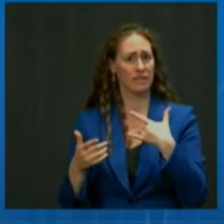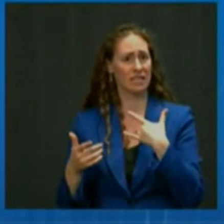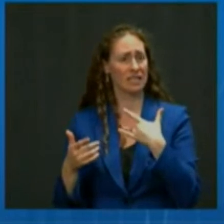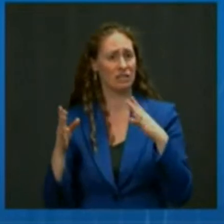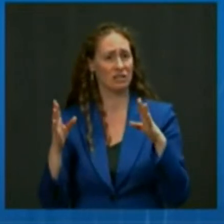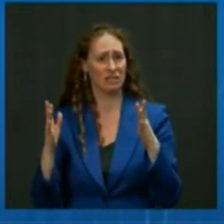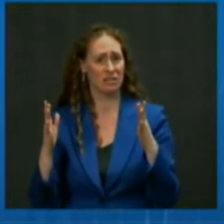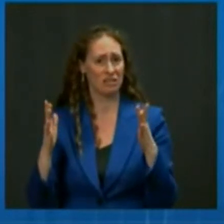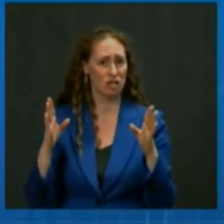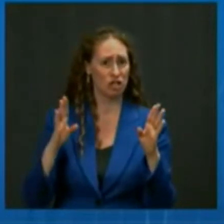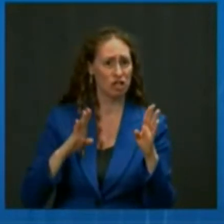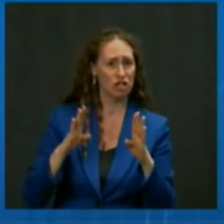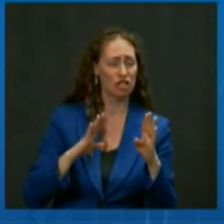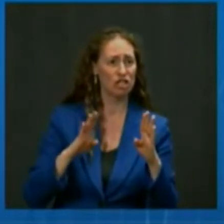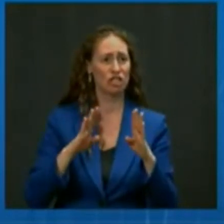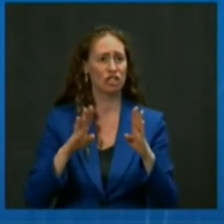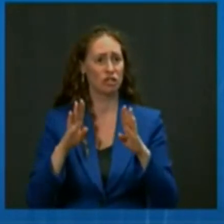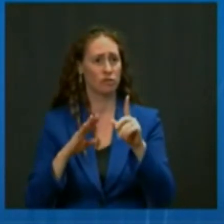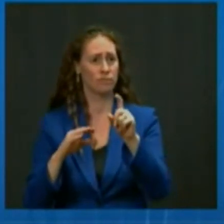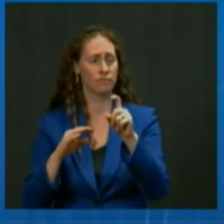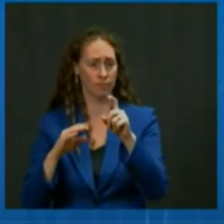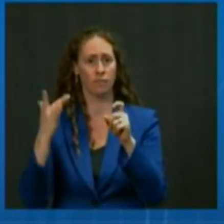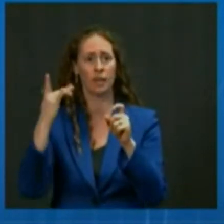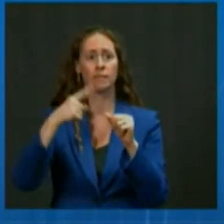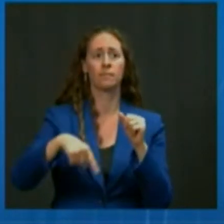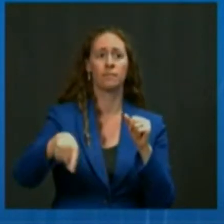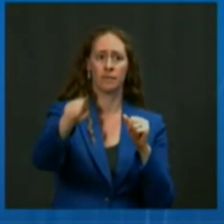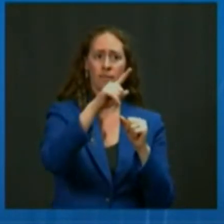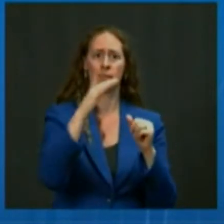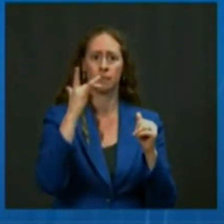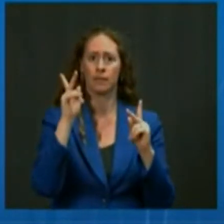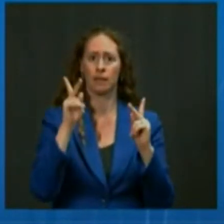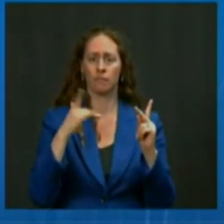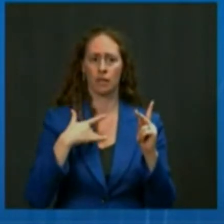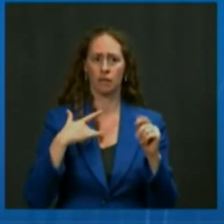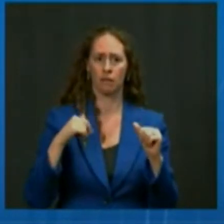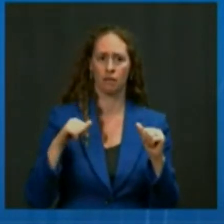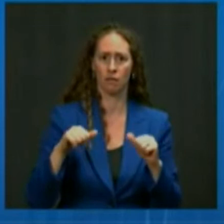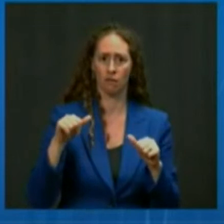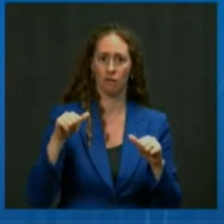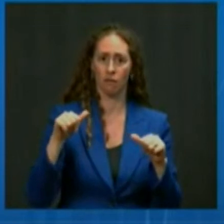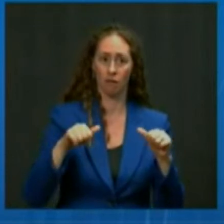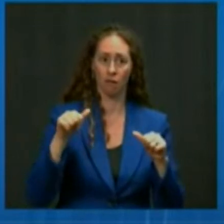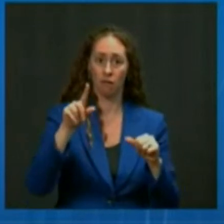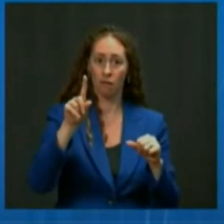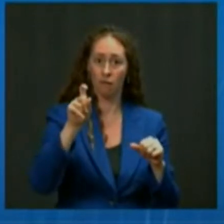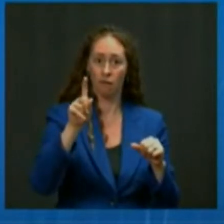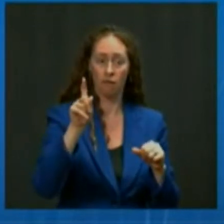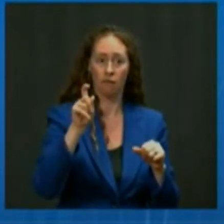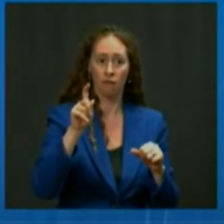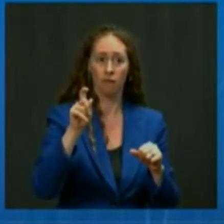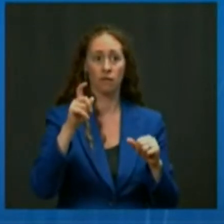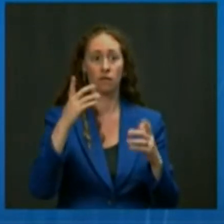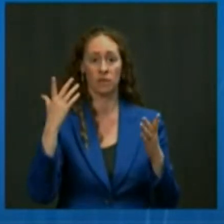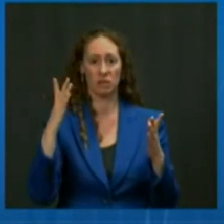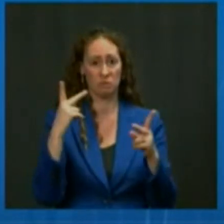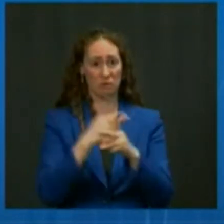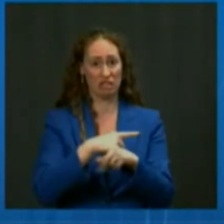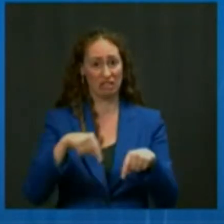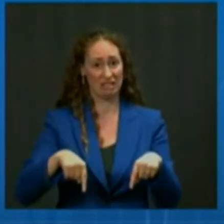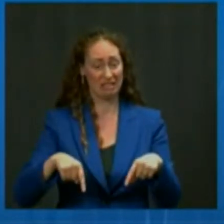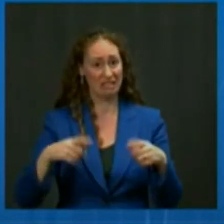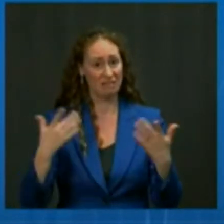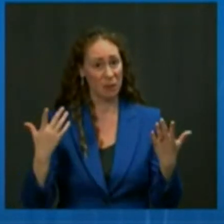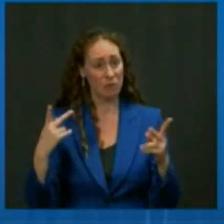by trying to get ahead of that by making this announcement now? Dr. Murthy? Well, I'm glad